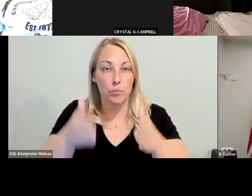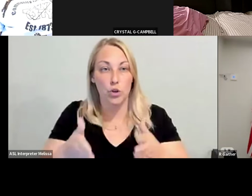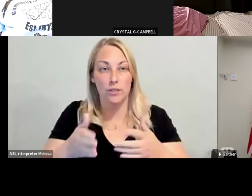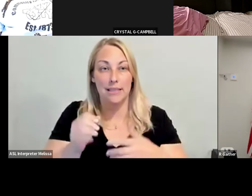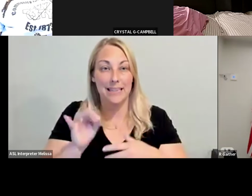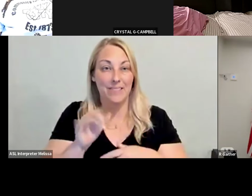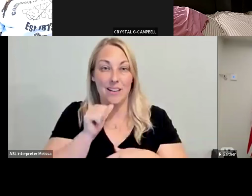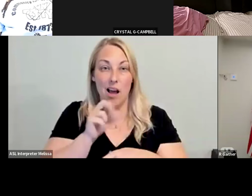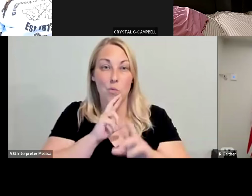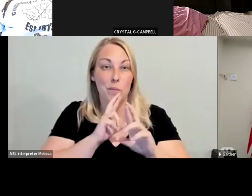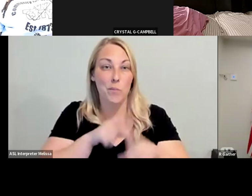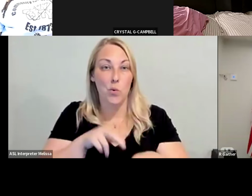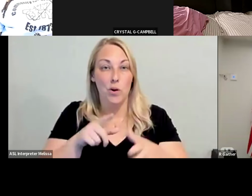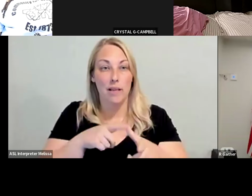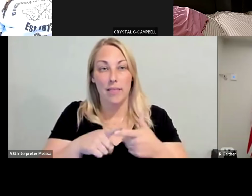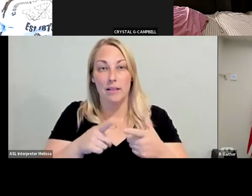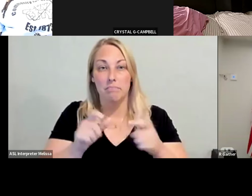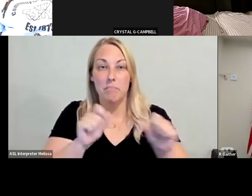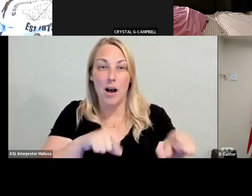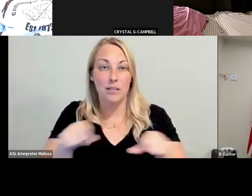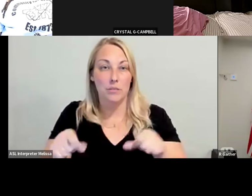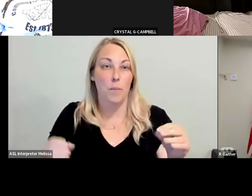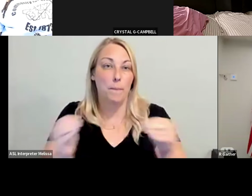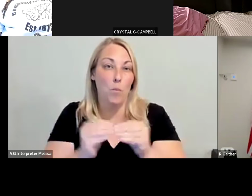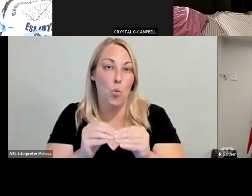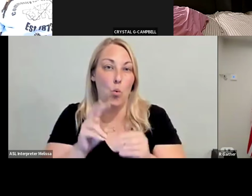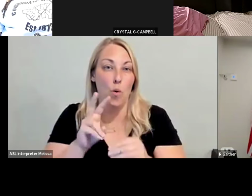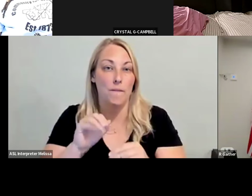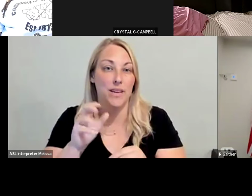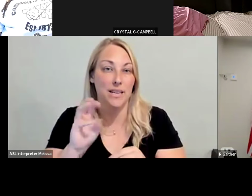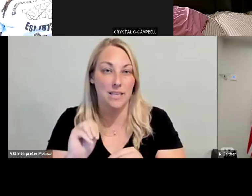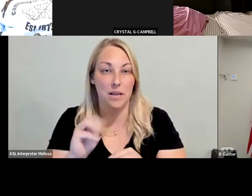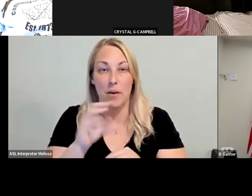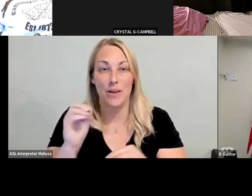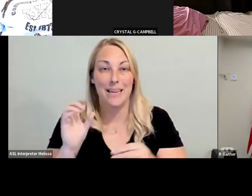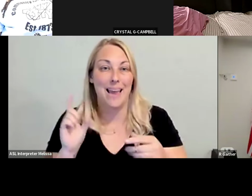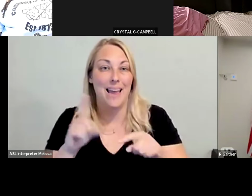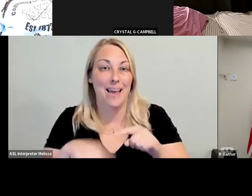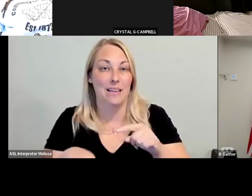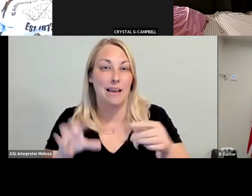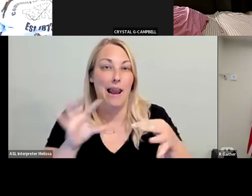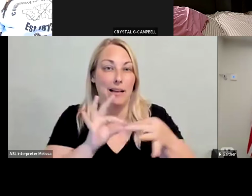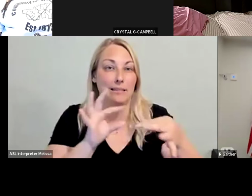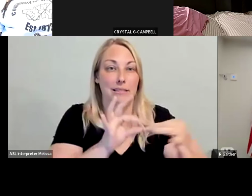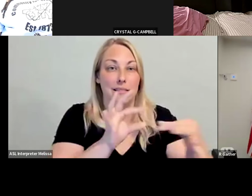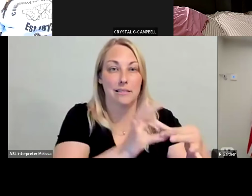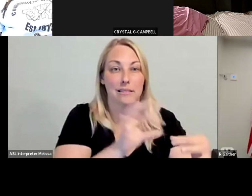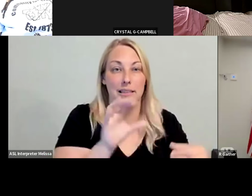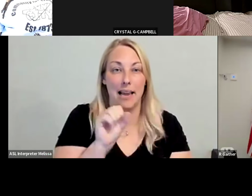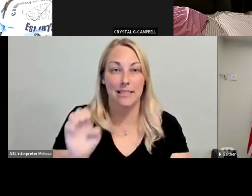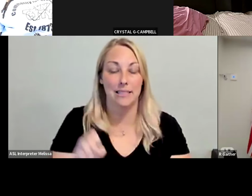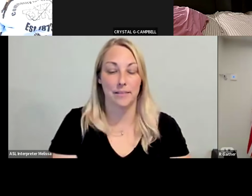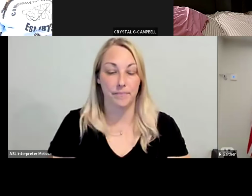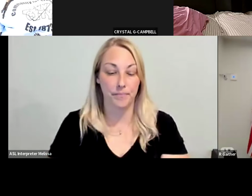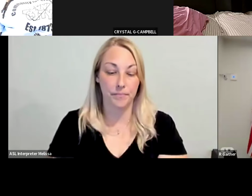unreported, which makes it impossible for us to link those cases together at times.